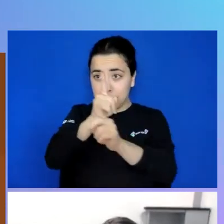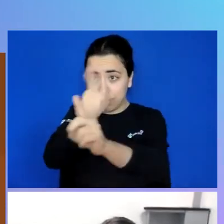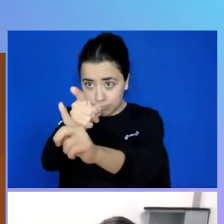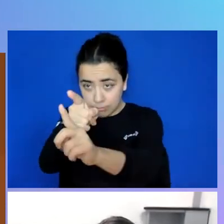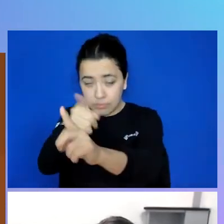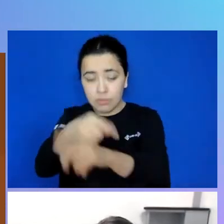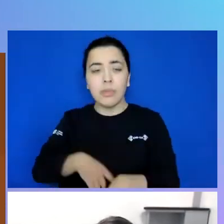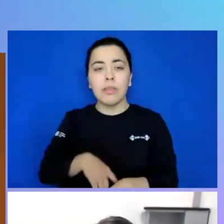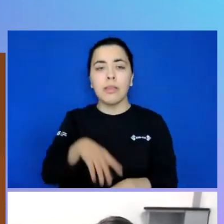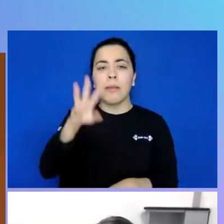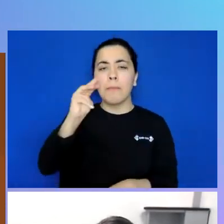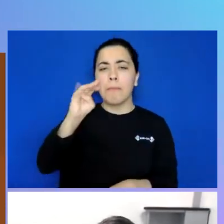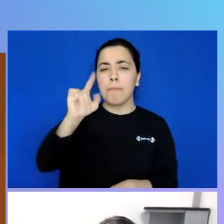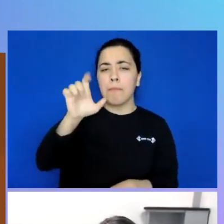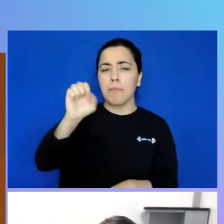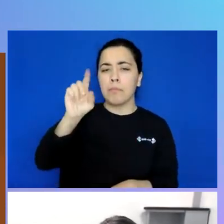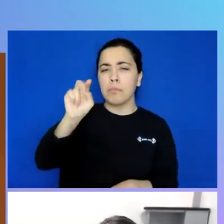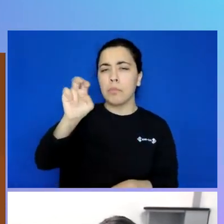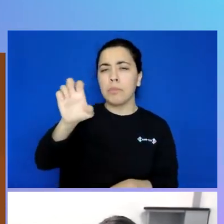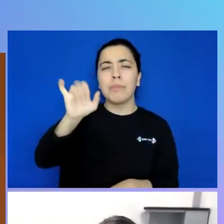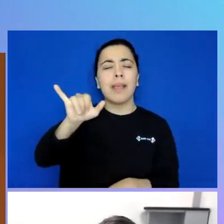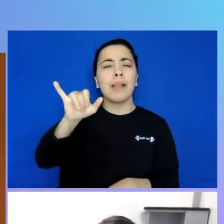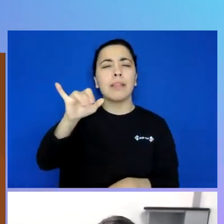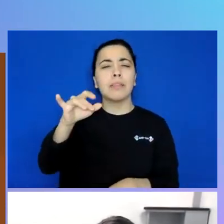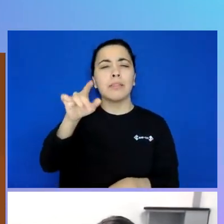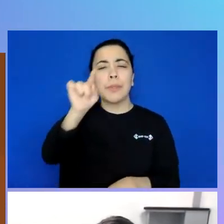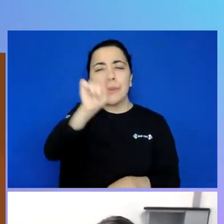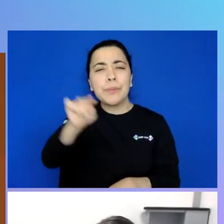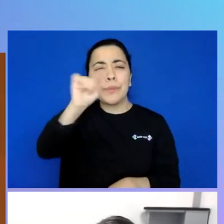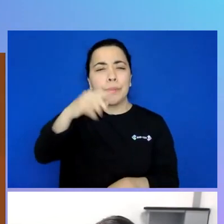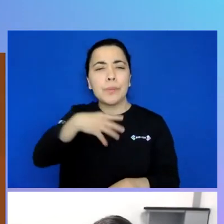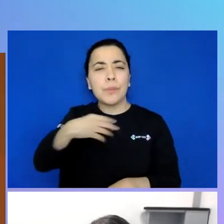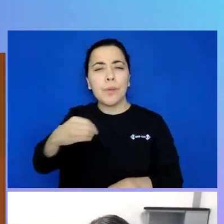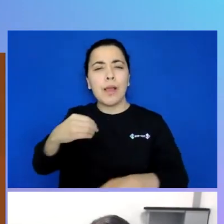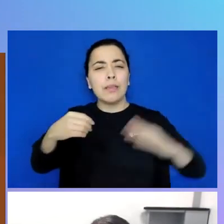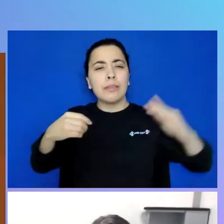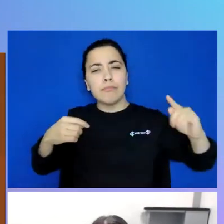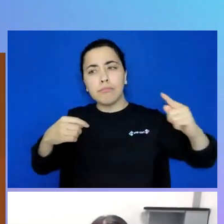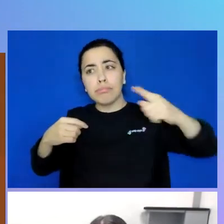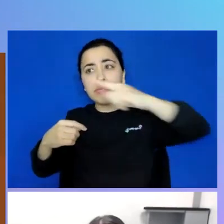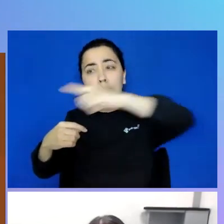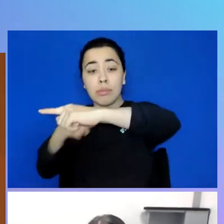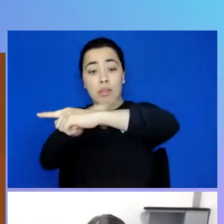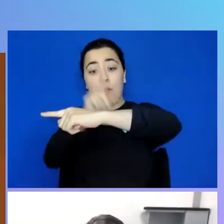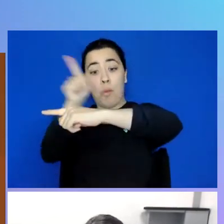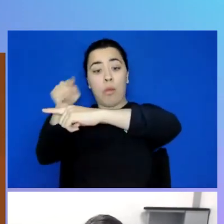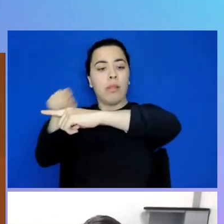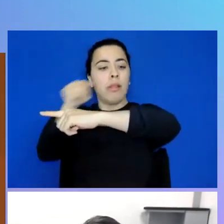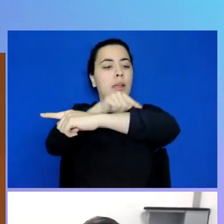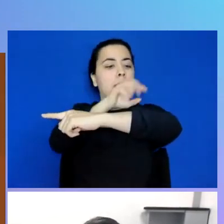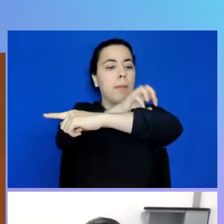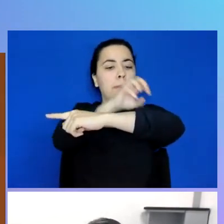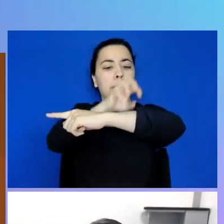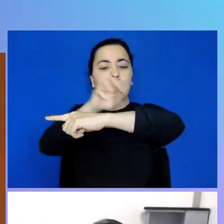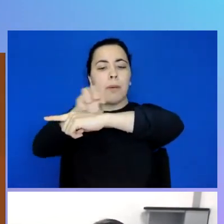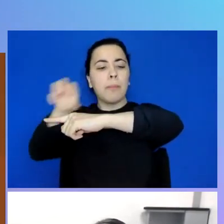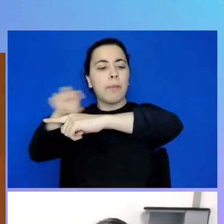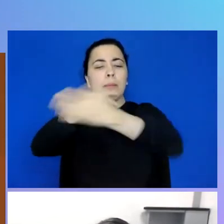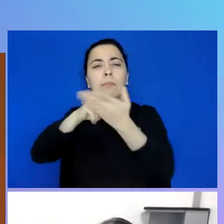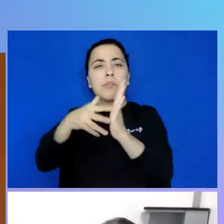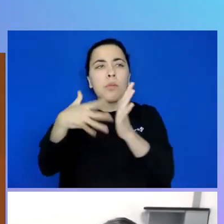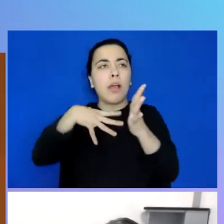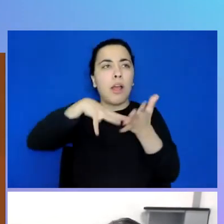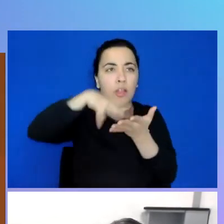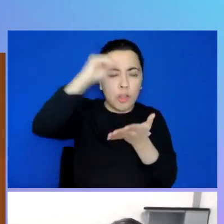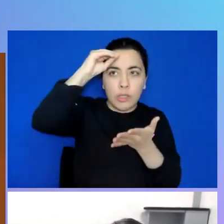Milestones are the circles on the arrow, things that we learn along the way, things that we want to check off to say we're making progress. And